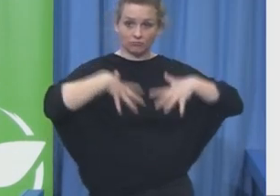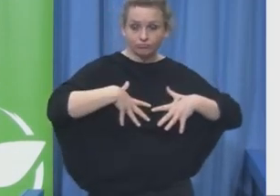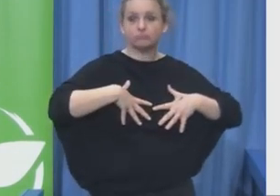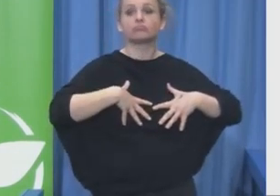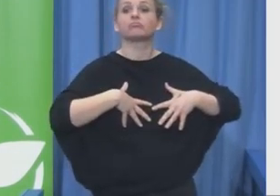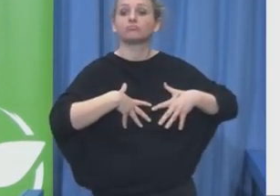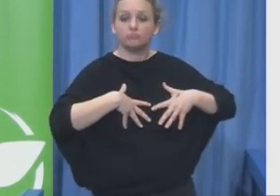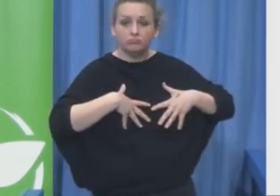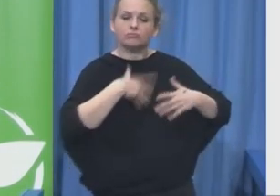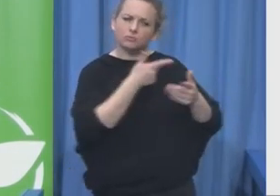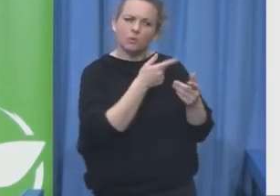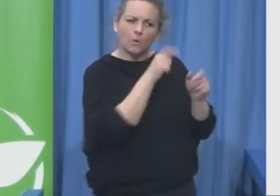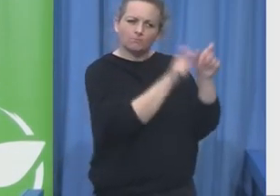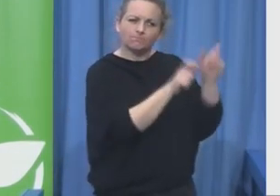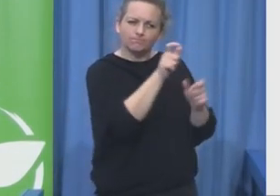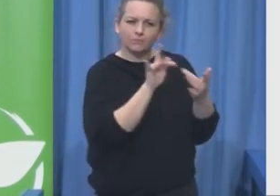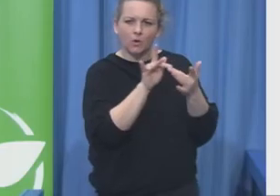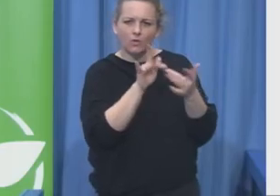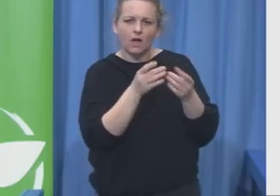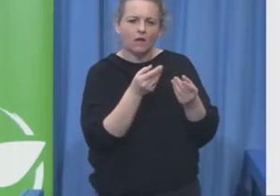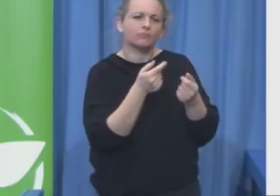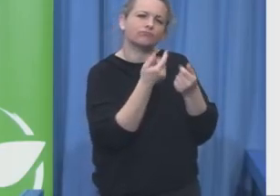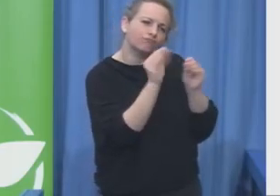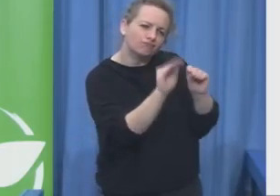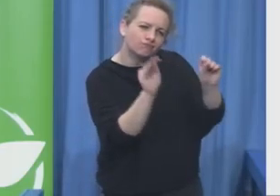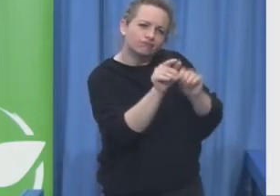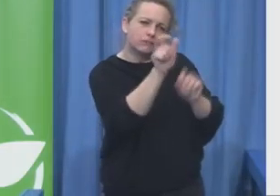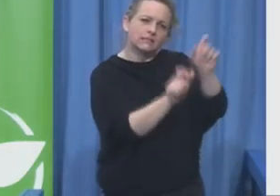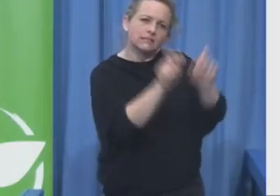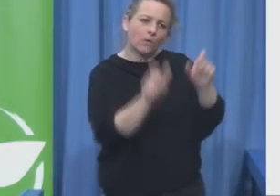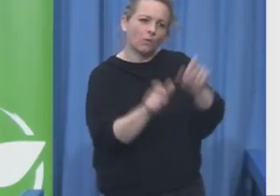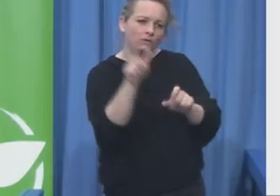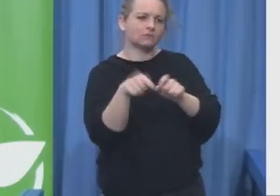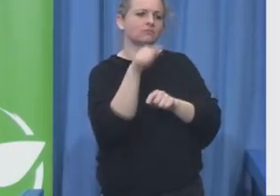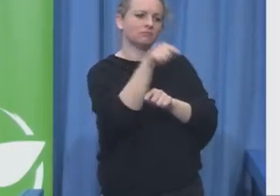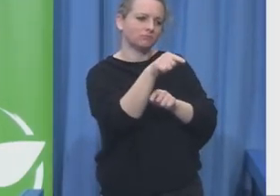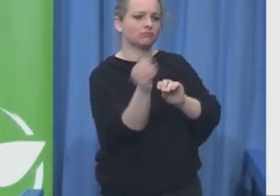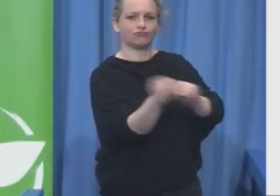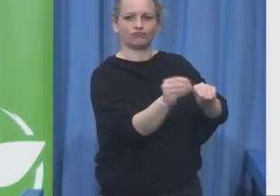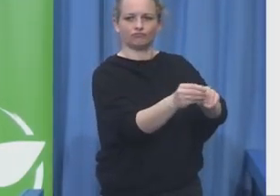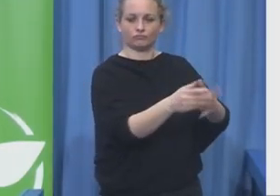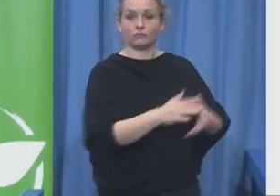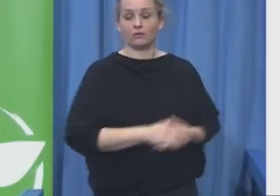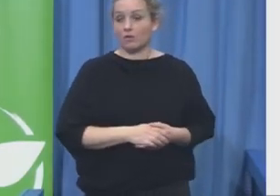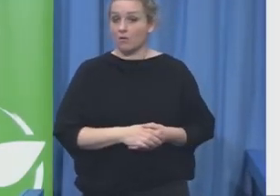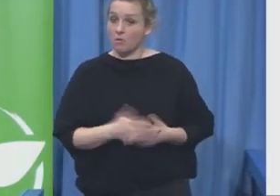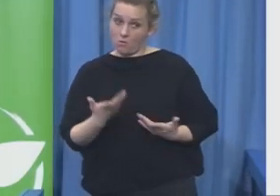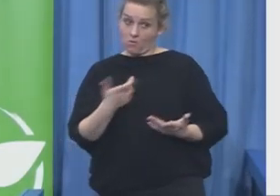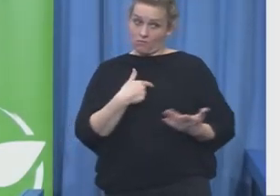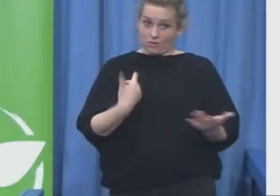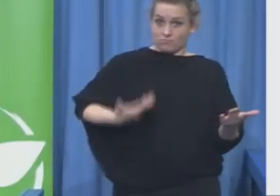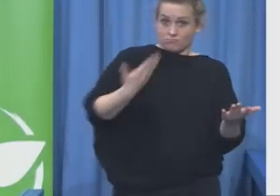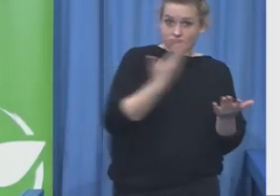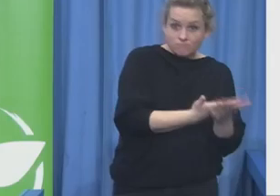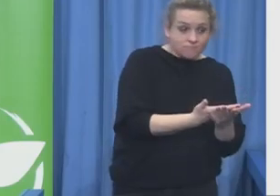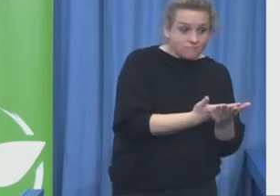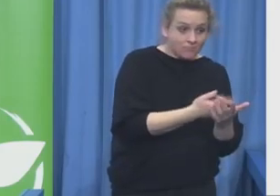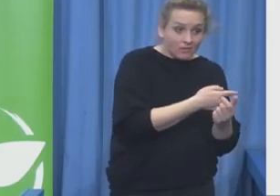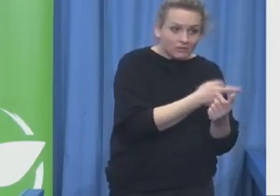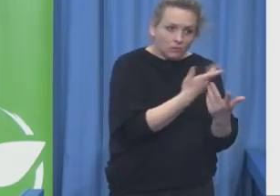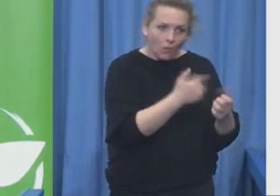searching skills. So this is for the side of the support we provide to people with disabilities. On the other side,